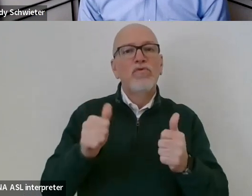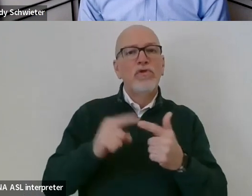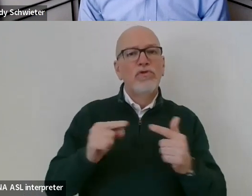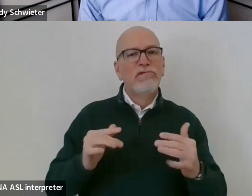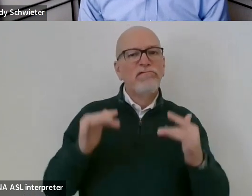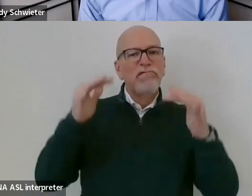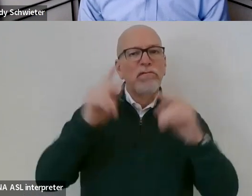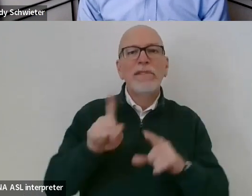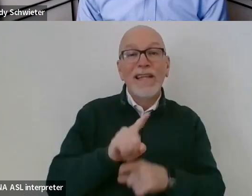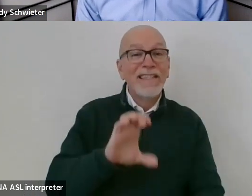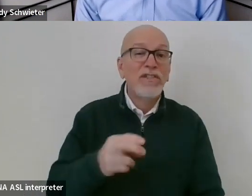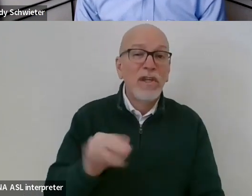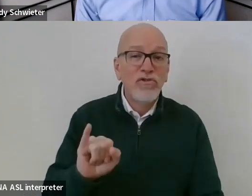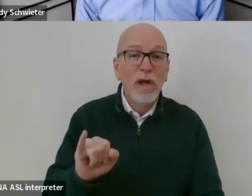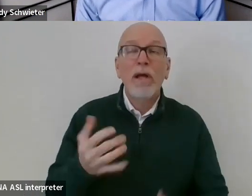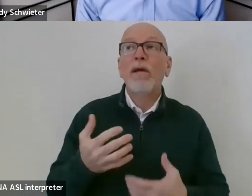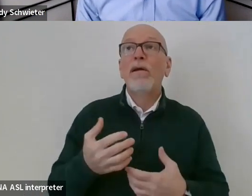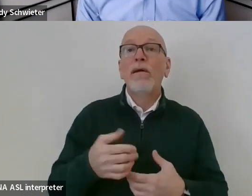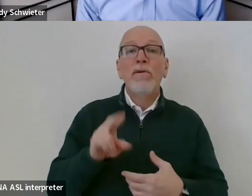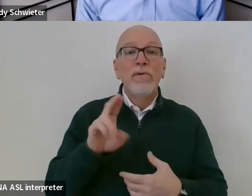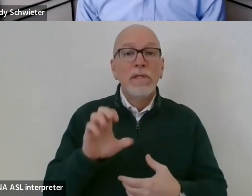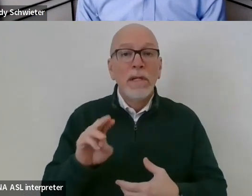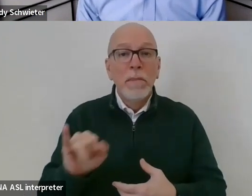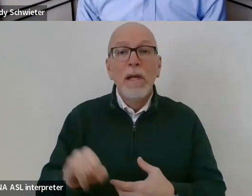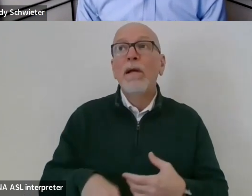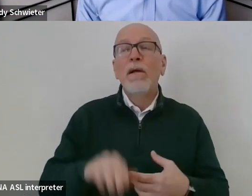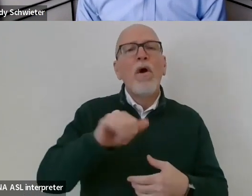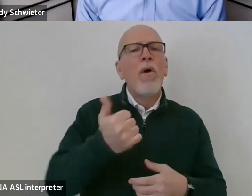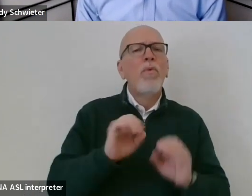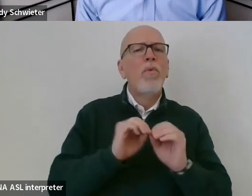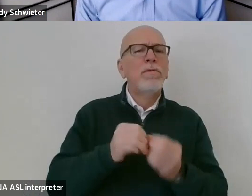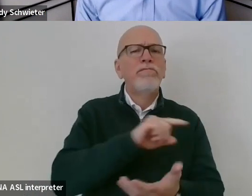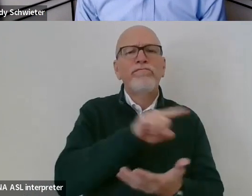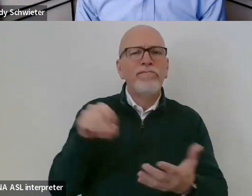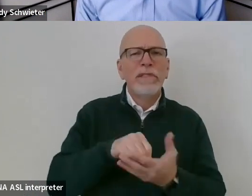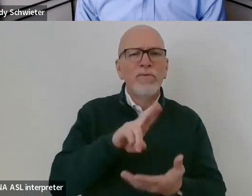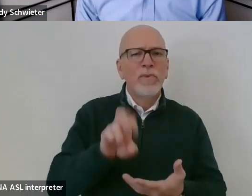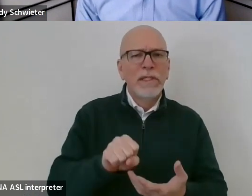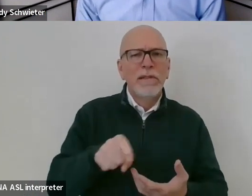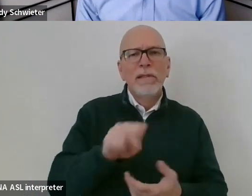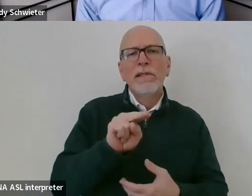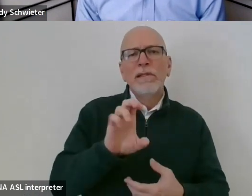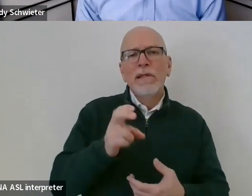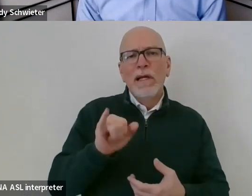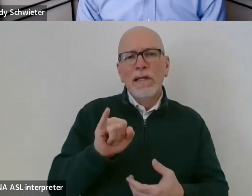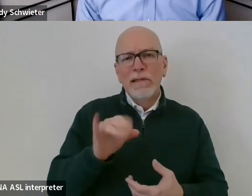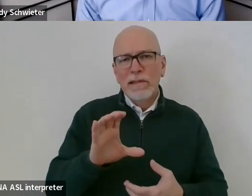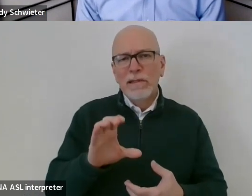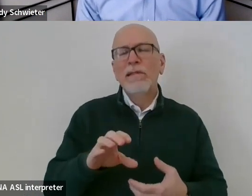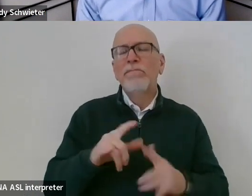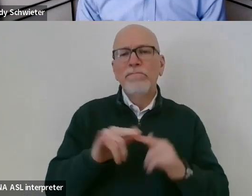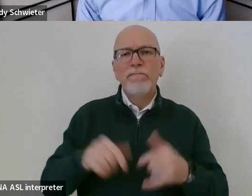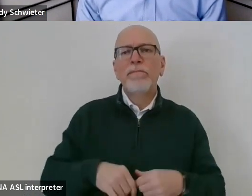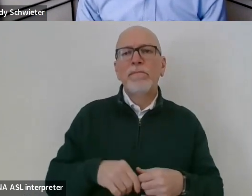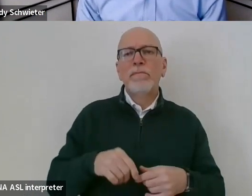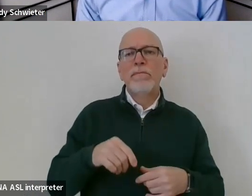as CCHI and BCMI and other organizations throughout the country, the NCIHC, et cetera. One